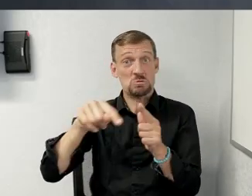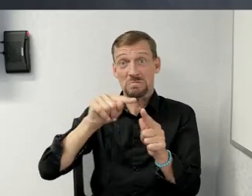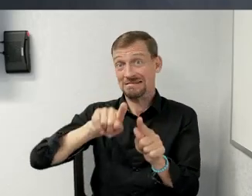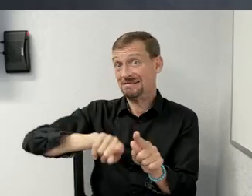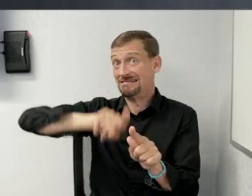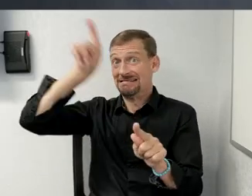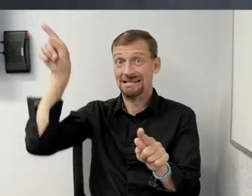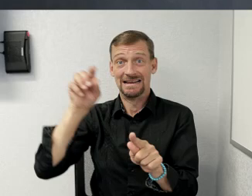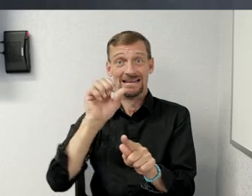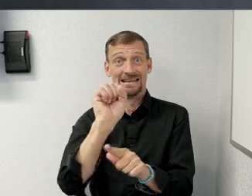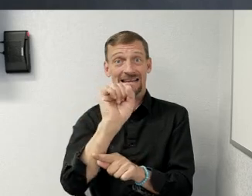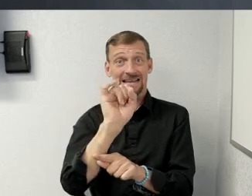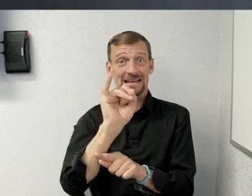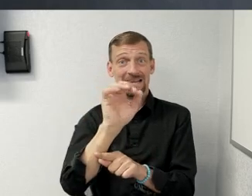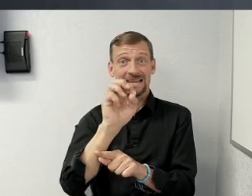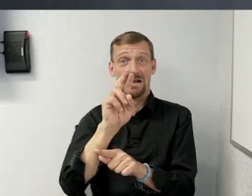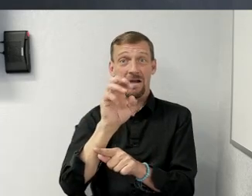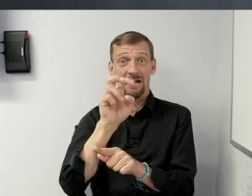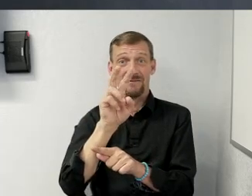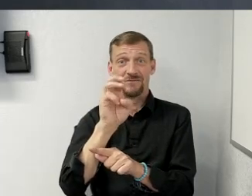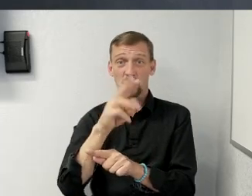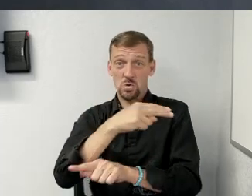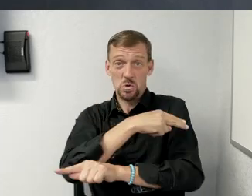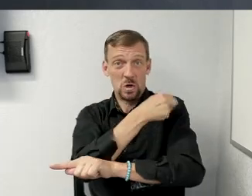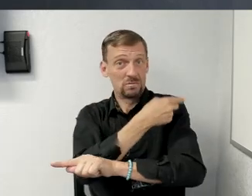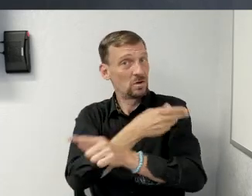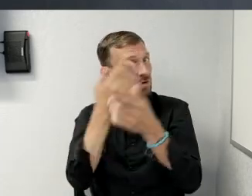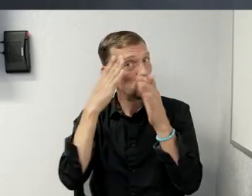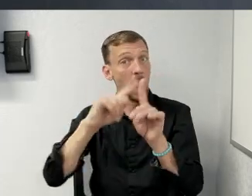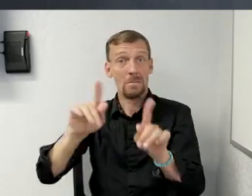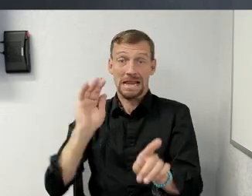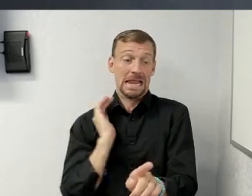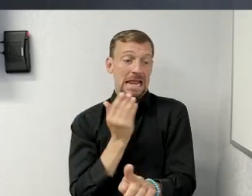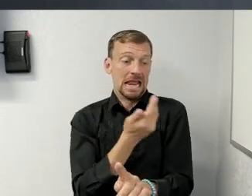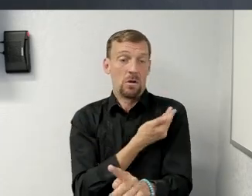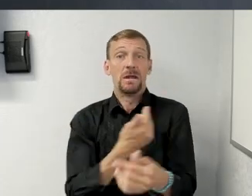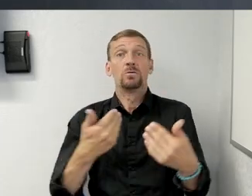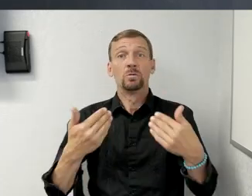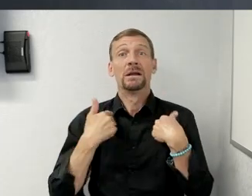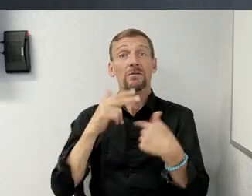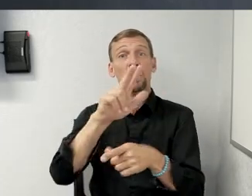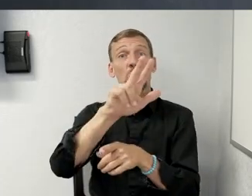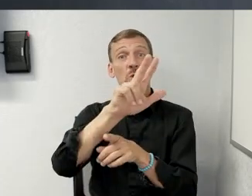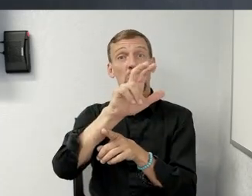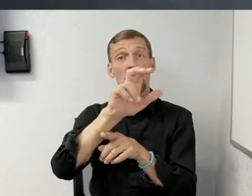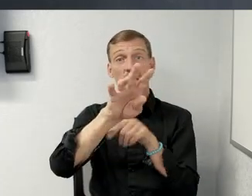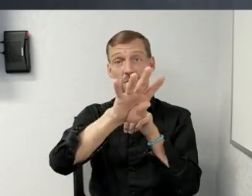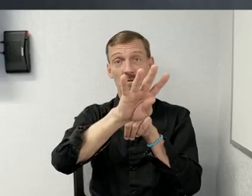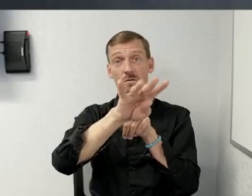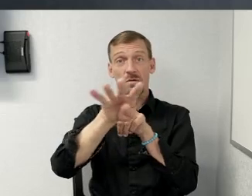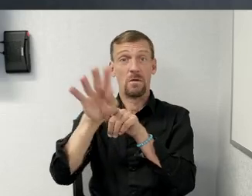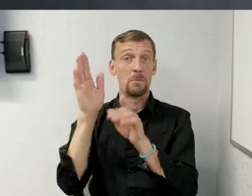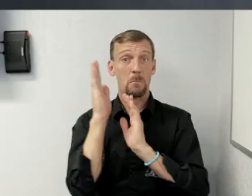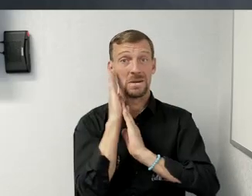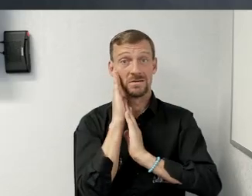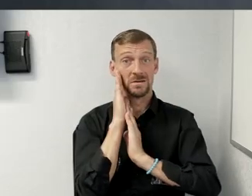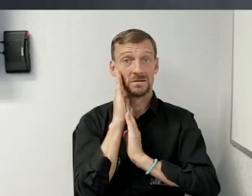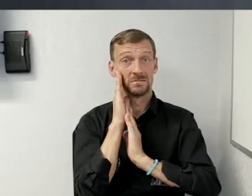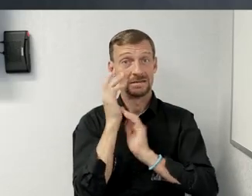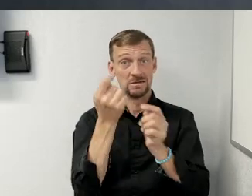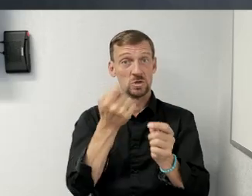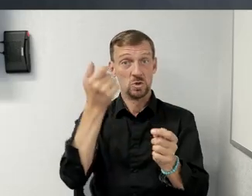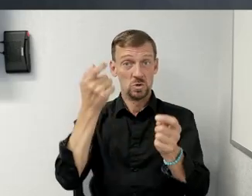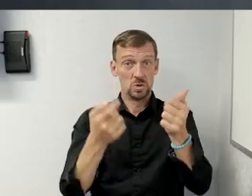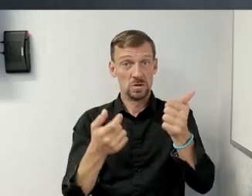Sierra View Hospital is. But within our medical center, we have 344 beds,